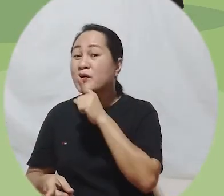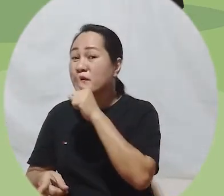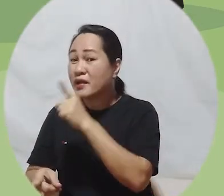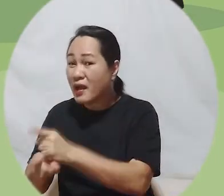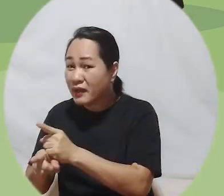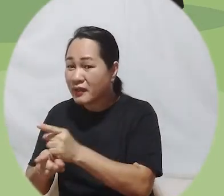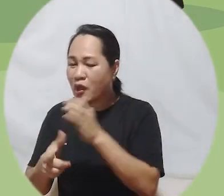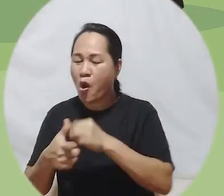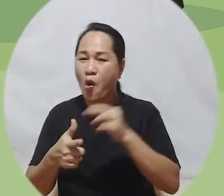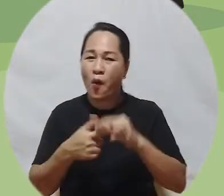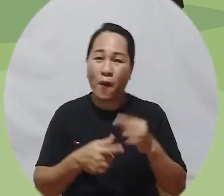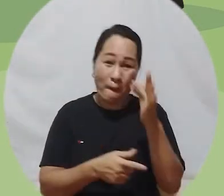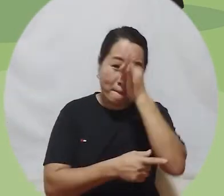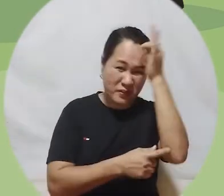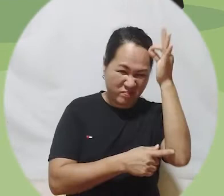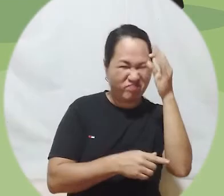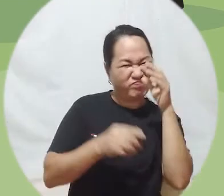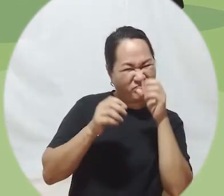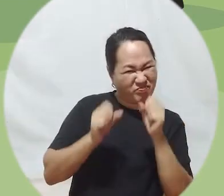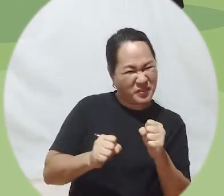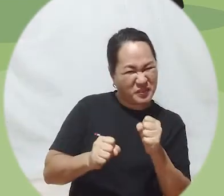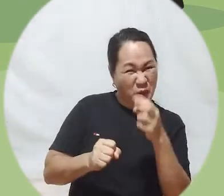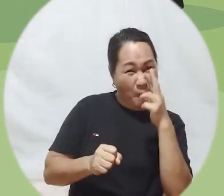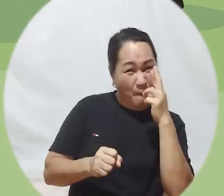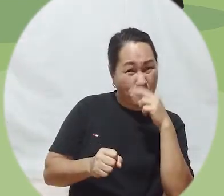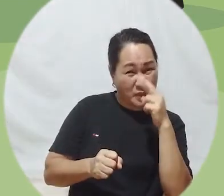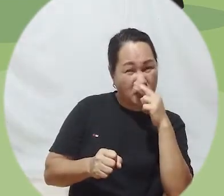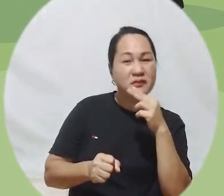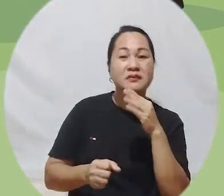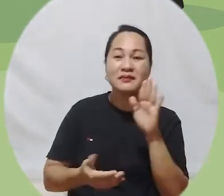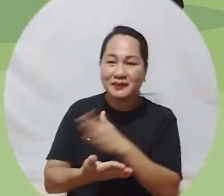text? Can a mouse really sing?